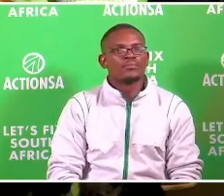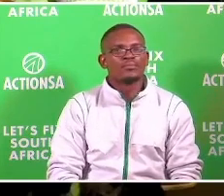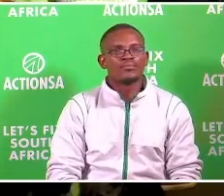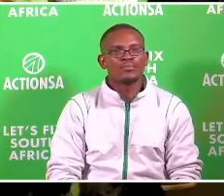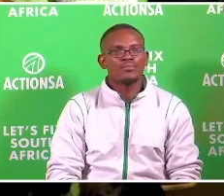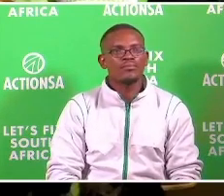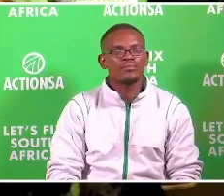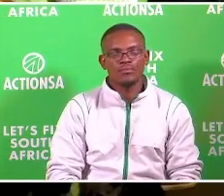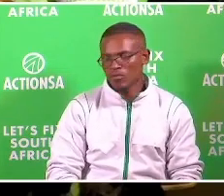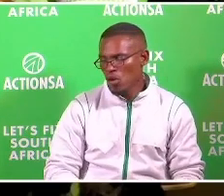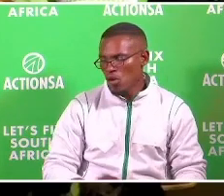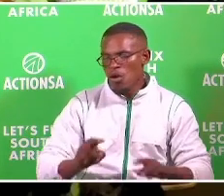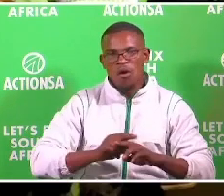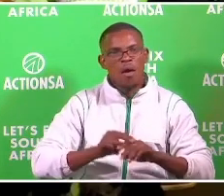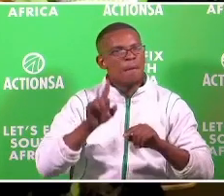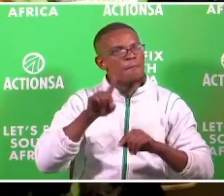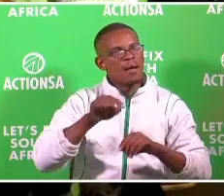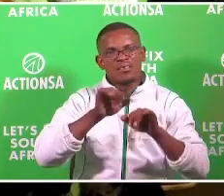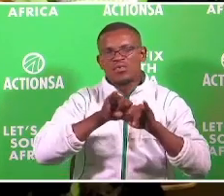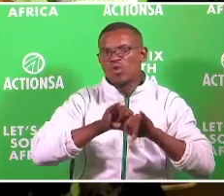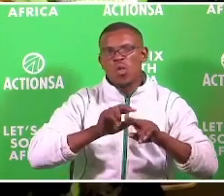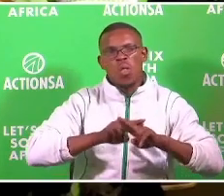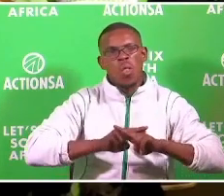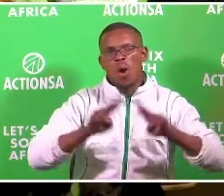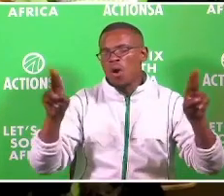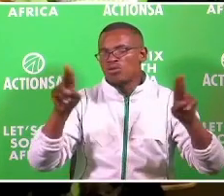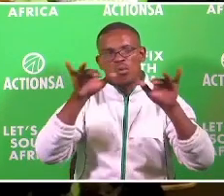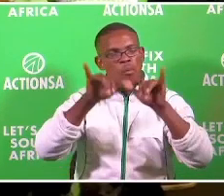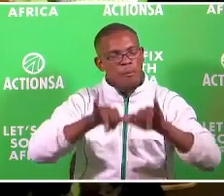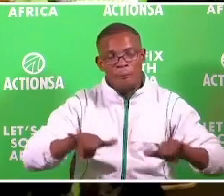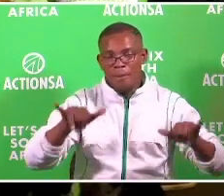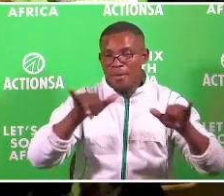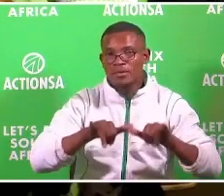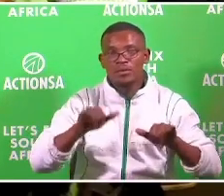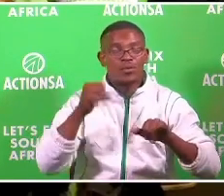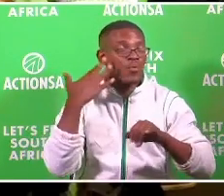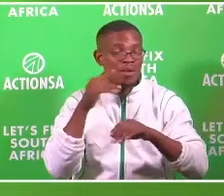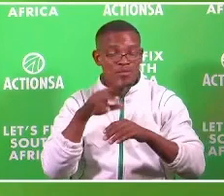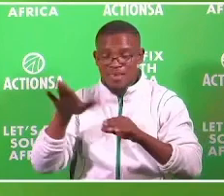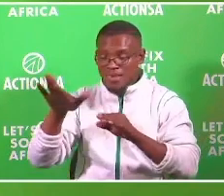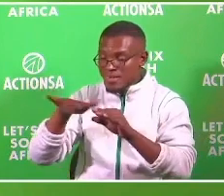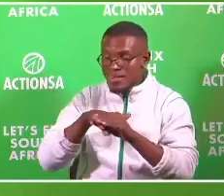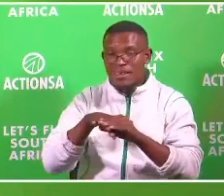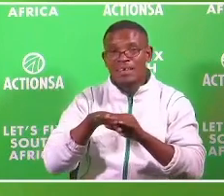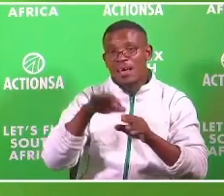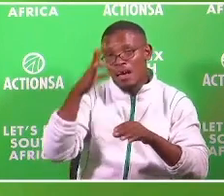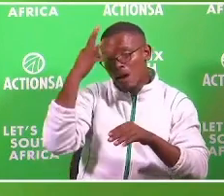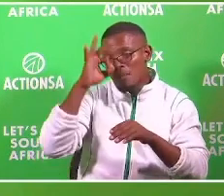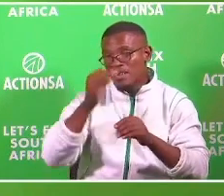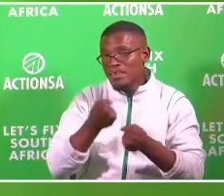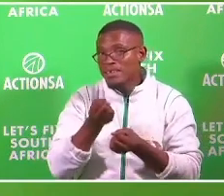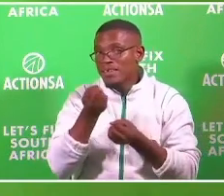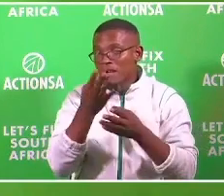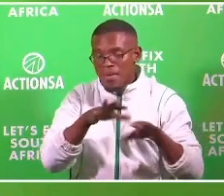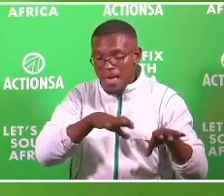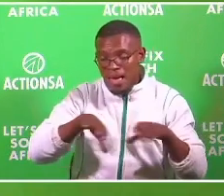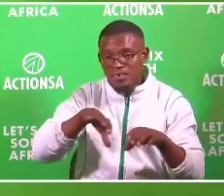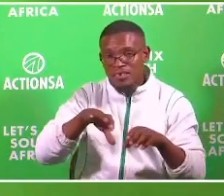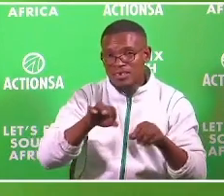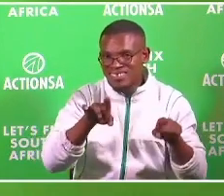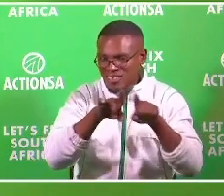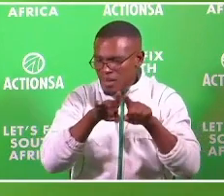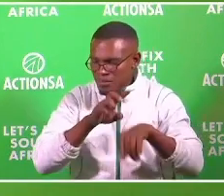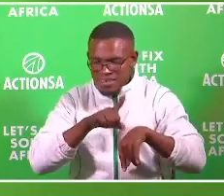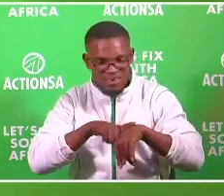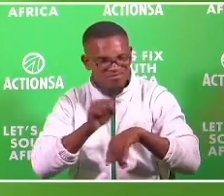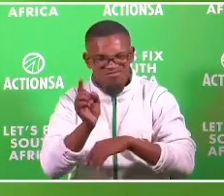We should not wait only to bring action when we are in government next year, but bring action in our